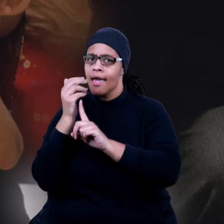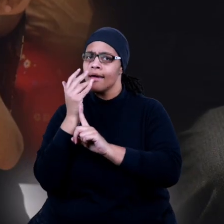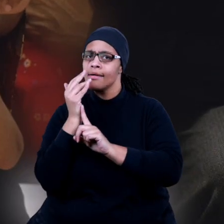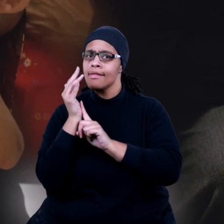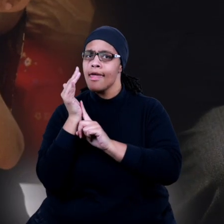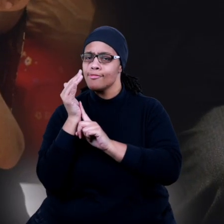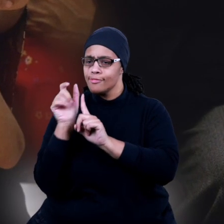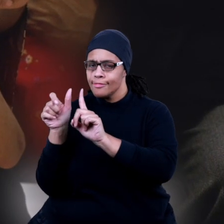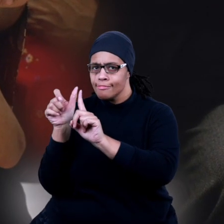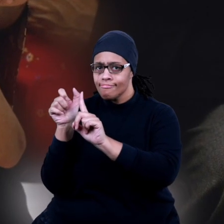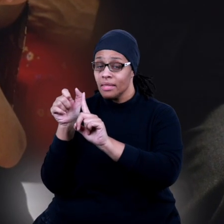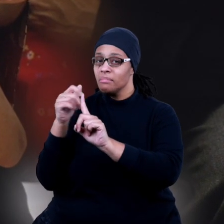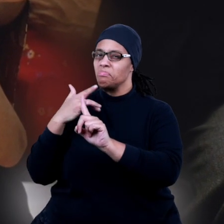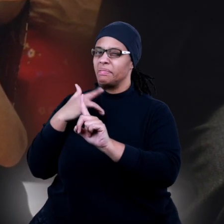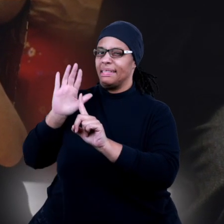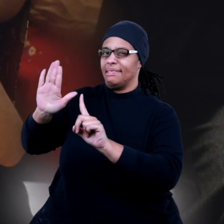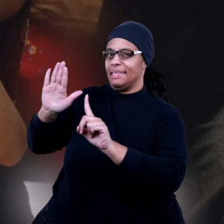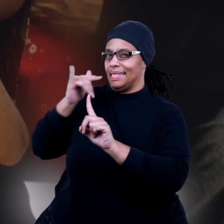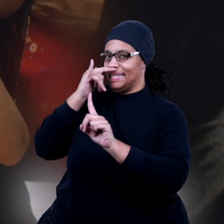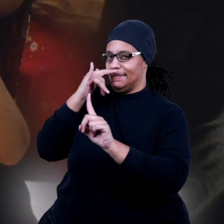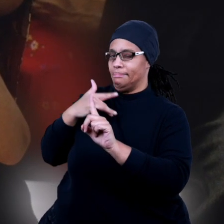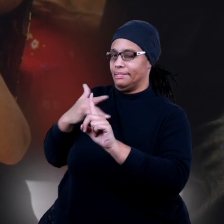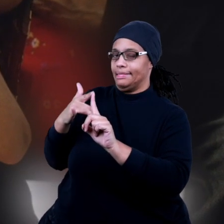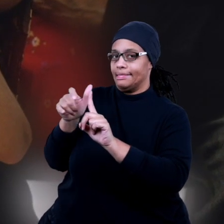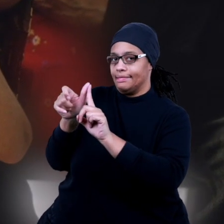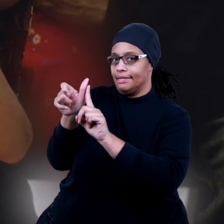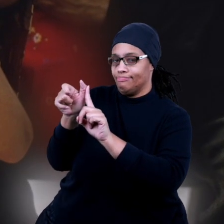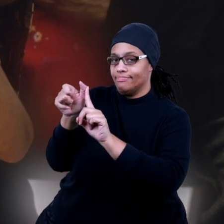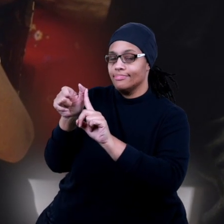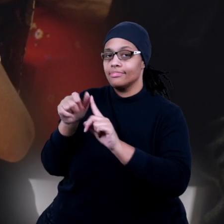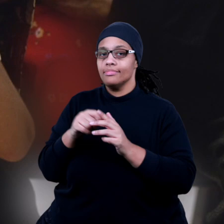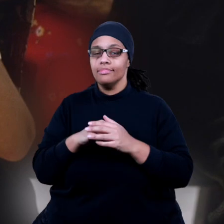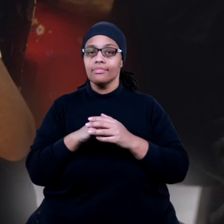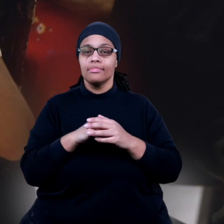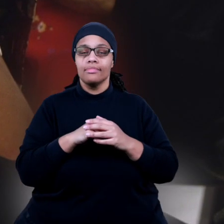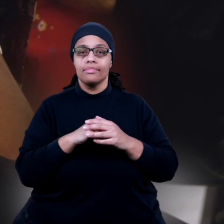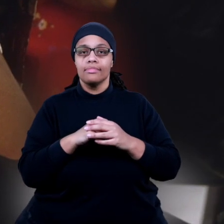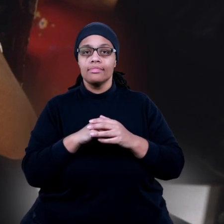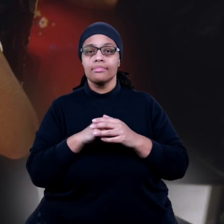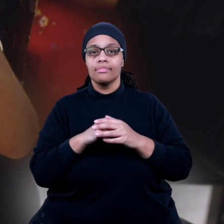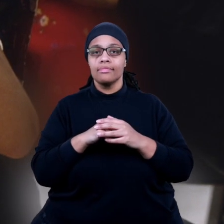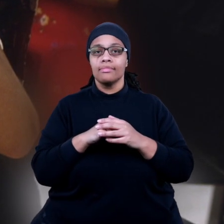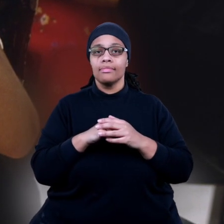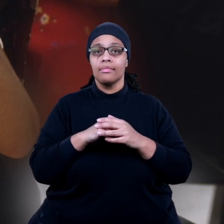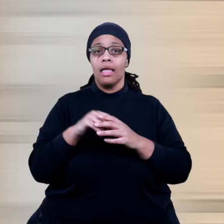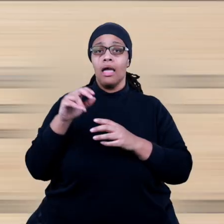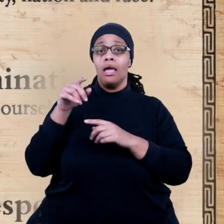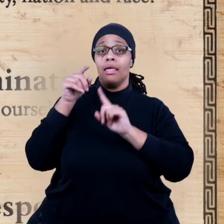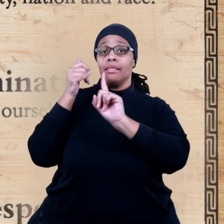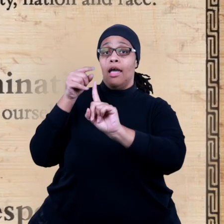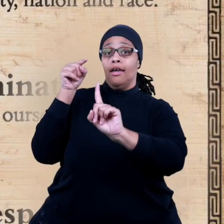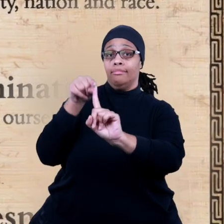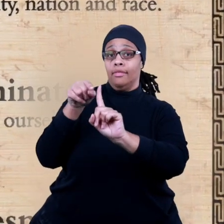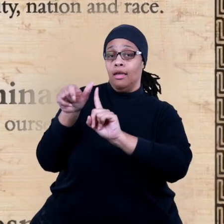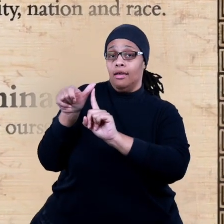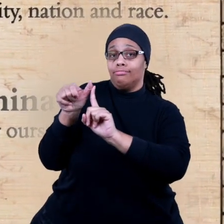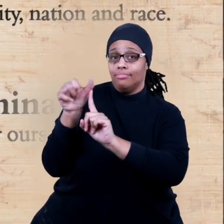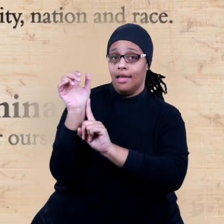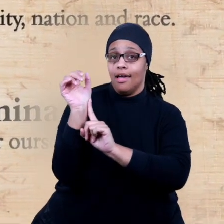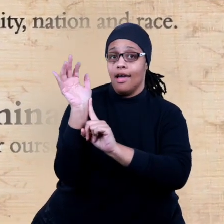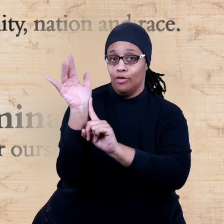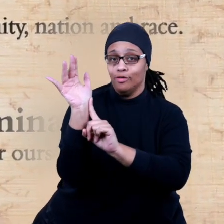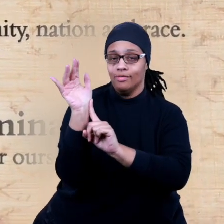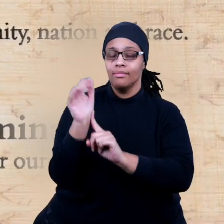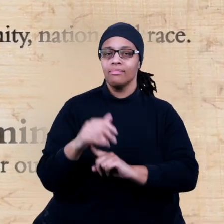of the special candles on the Kinara. Usually, it is a child who gets to do this. Following the lighting